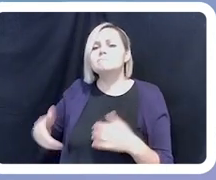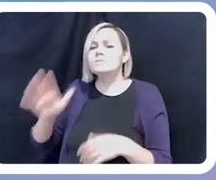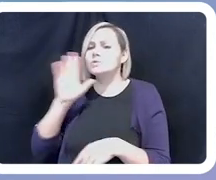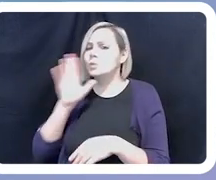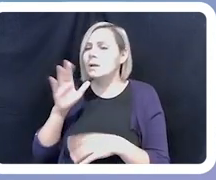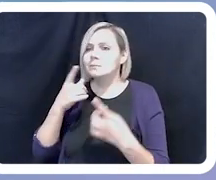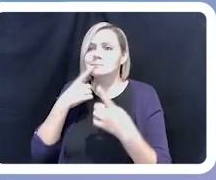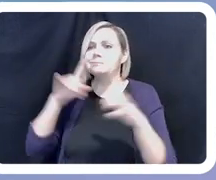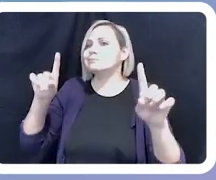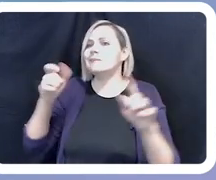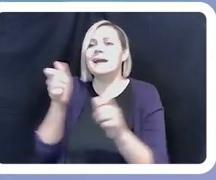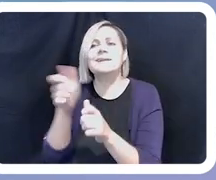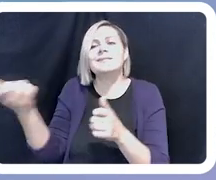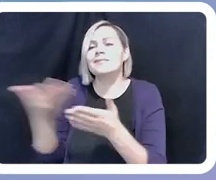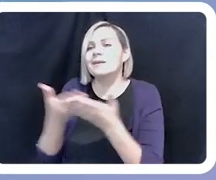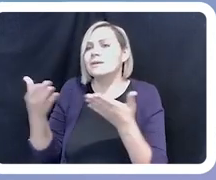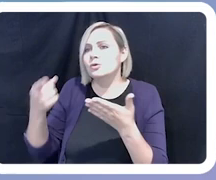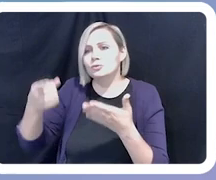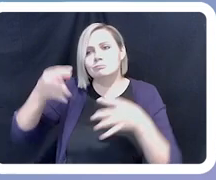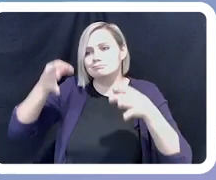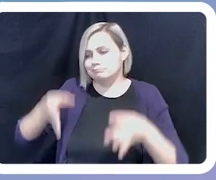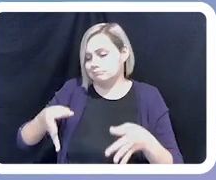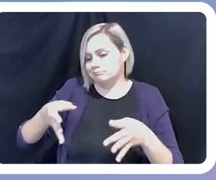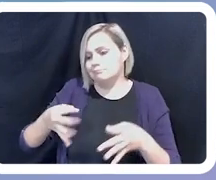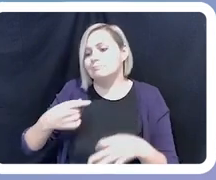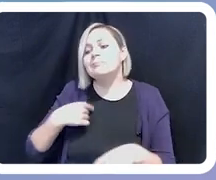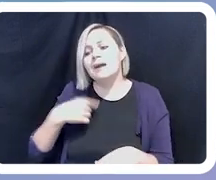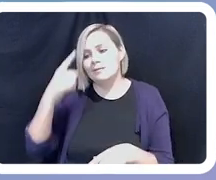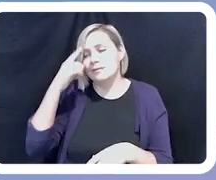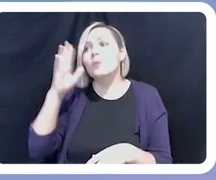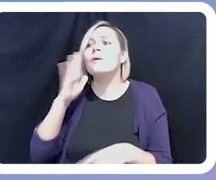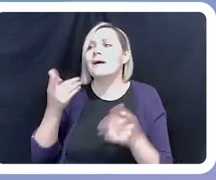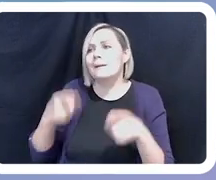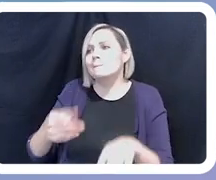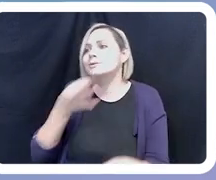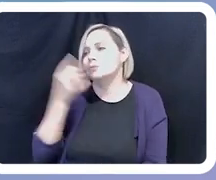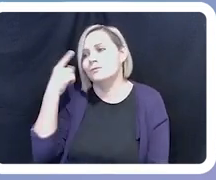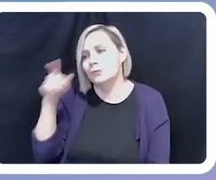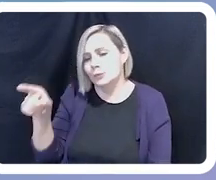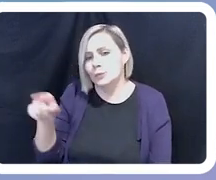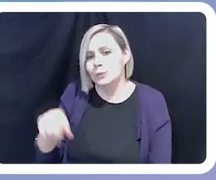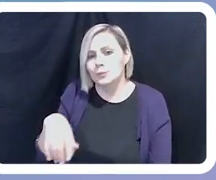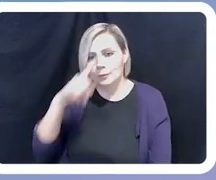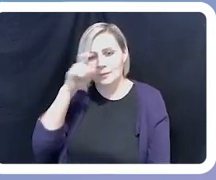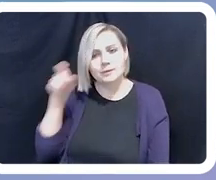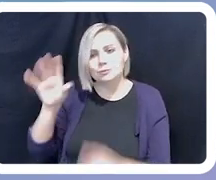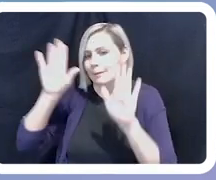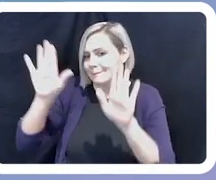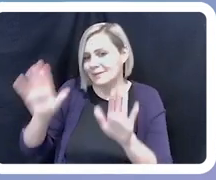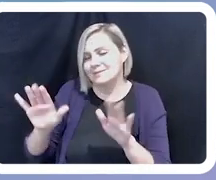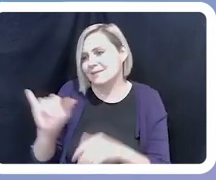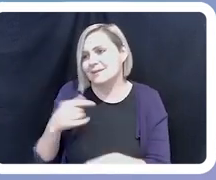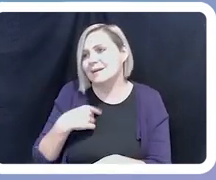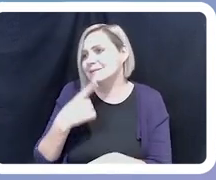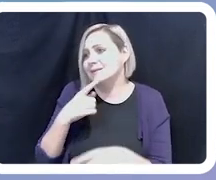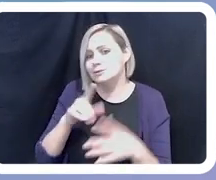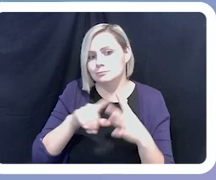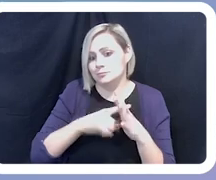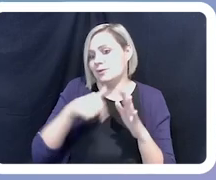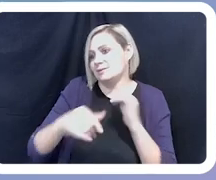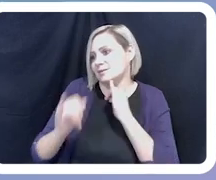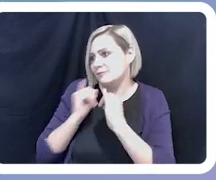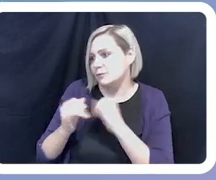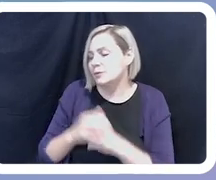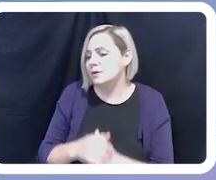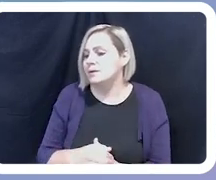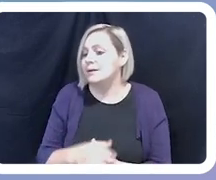accomplish anything that you put your mind to, Kaylee. I think that that's going to happen soon for you, Chris. You are amazing, as I said at the very